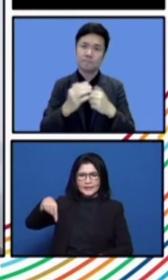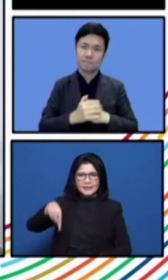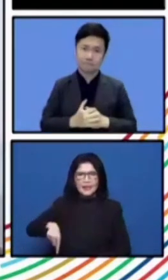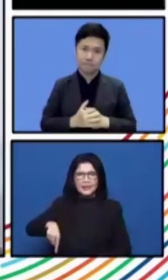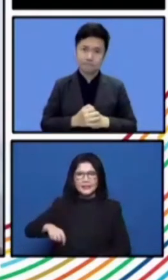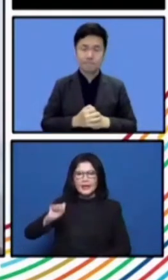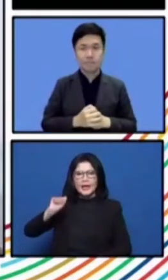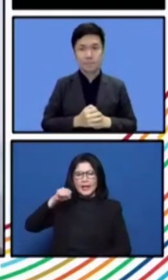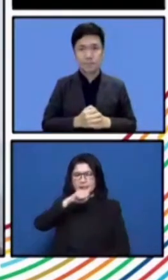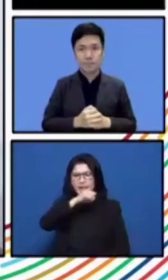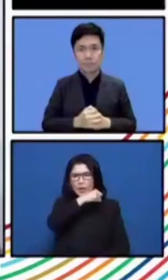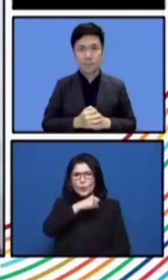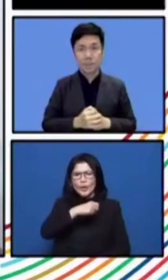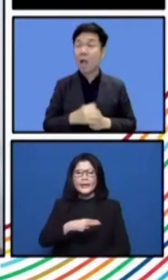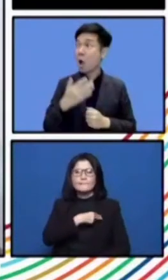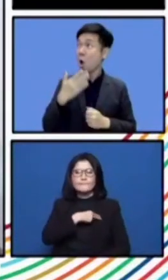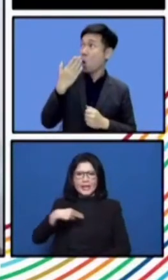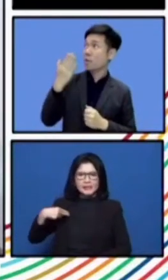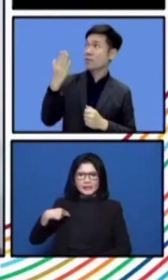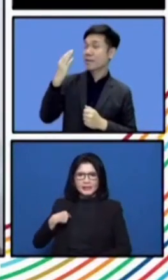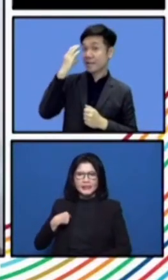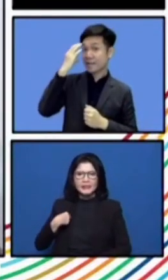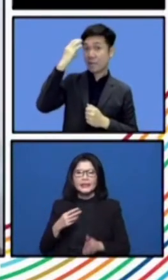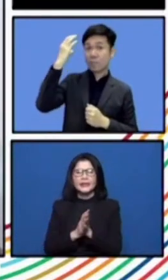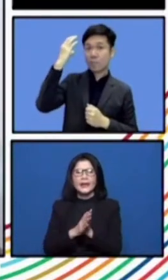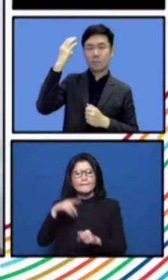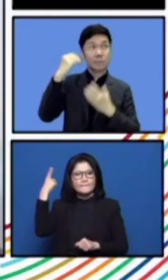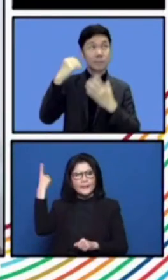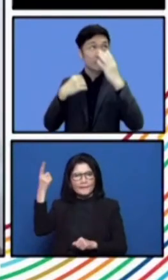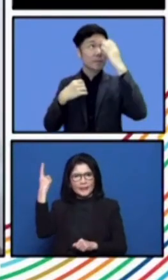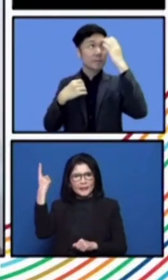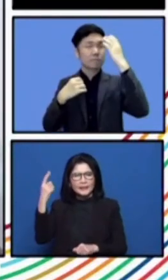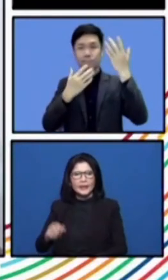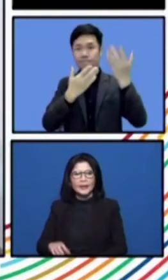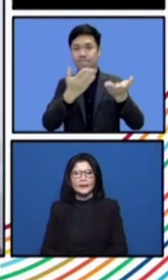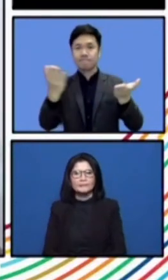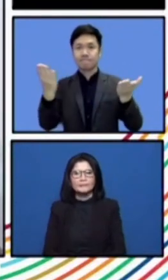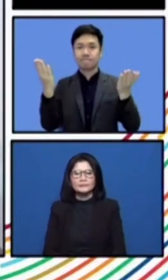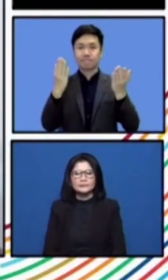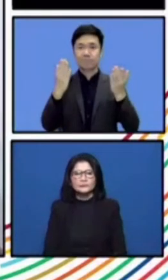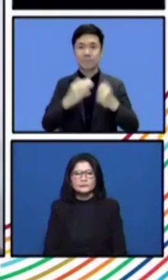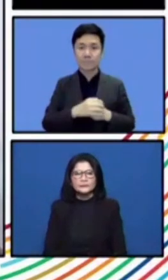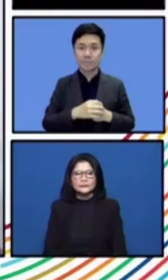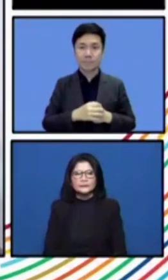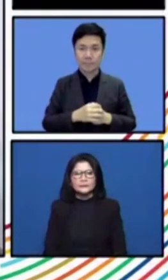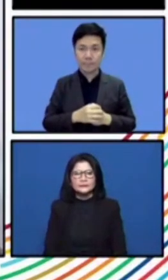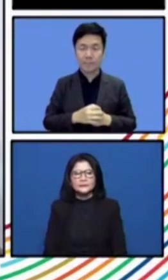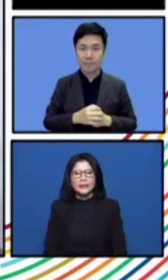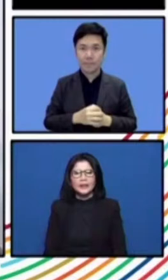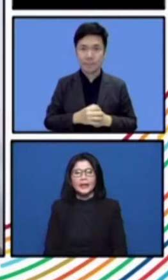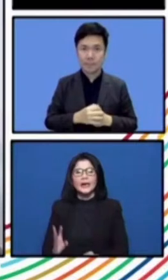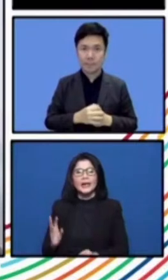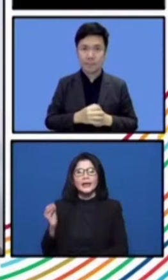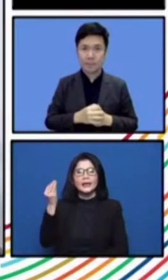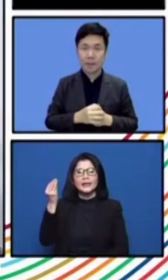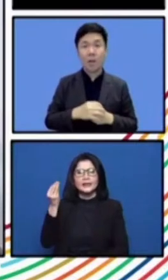Church of the literacy later uh Jesus Christ under these things cheers